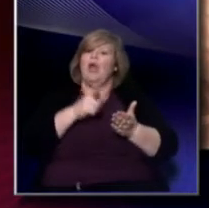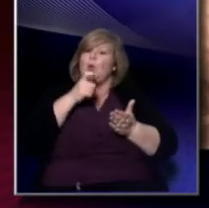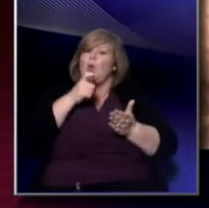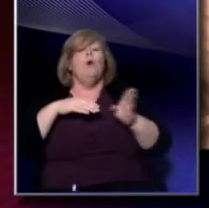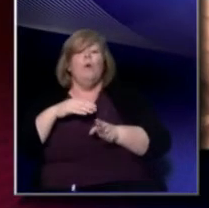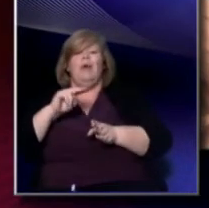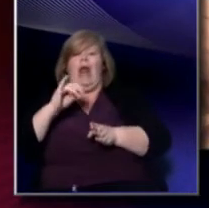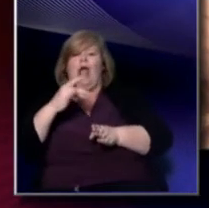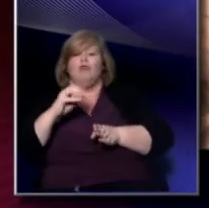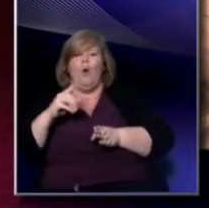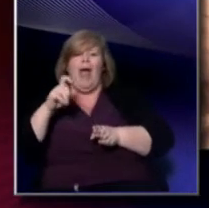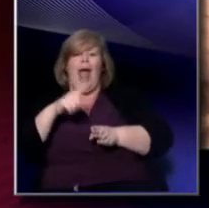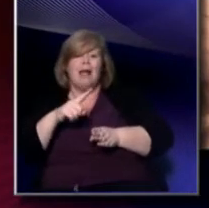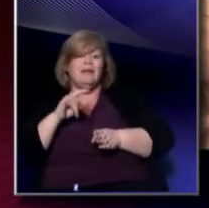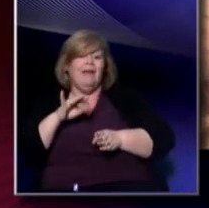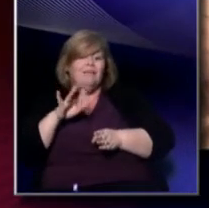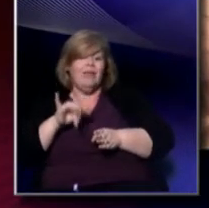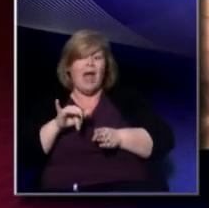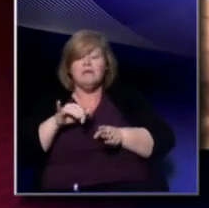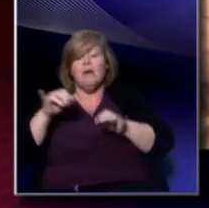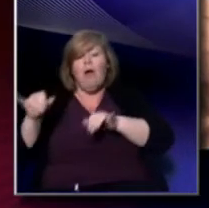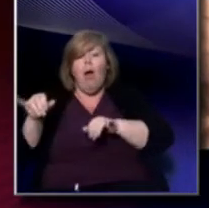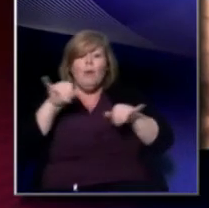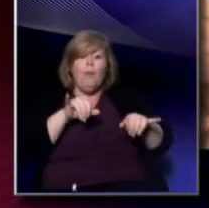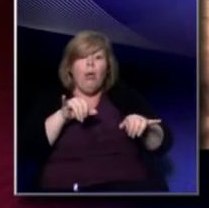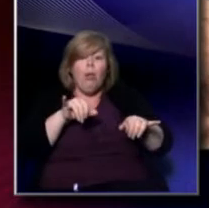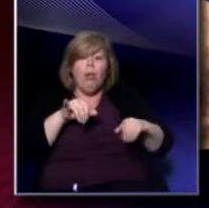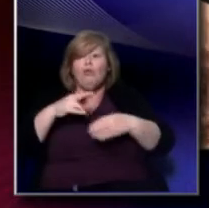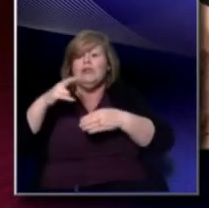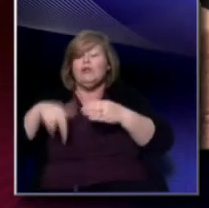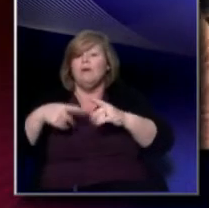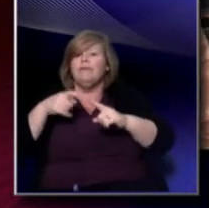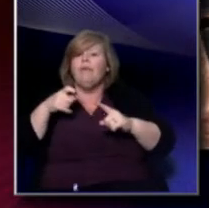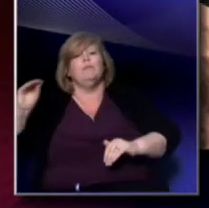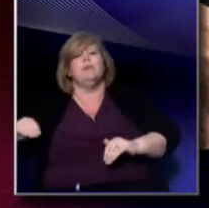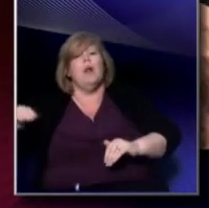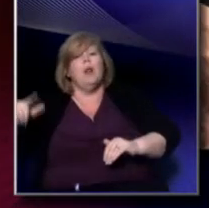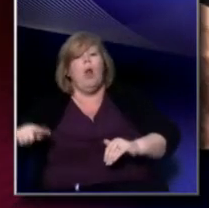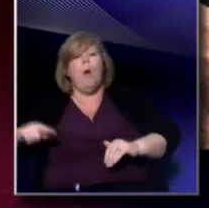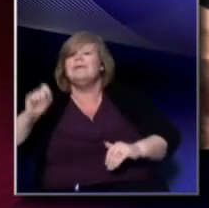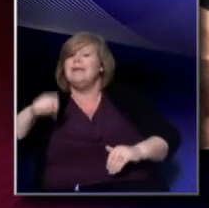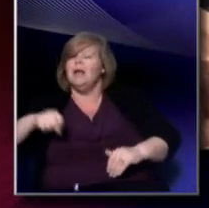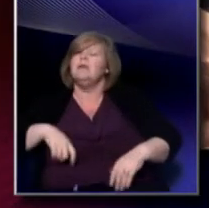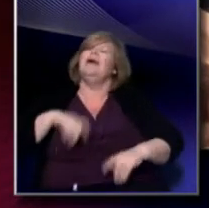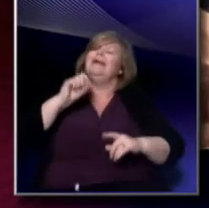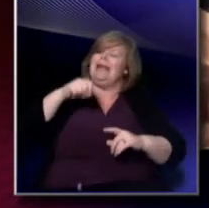So comparable to the results from ASD? In other words, get that.